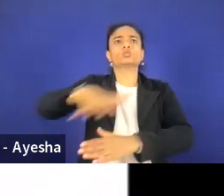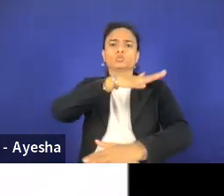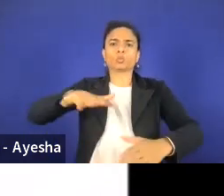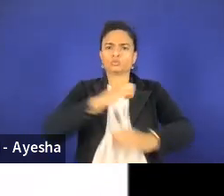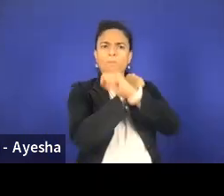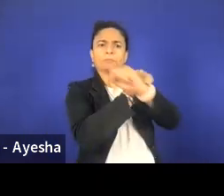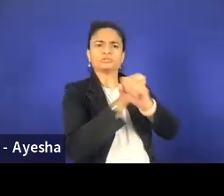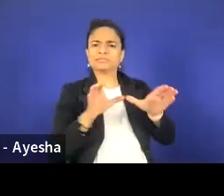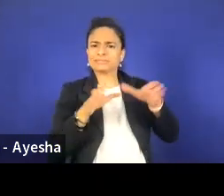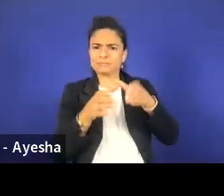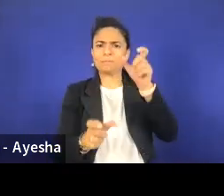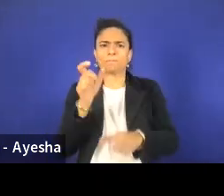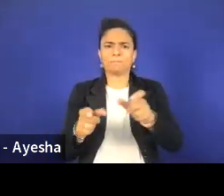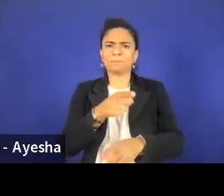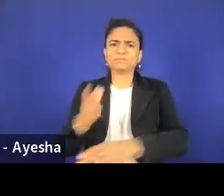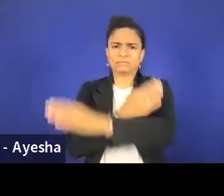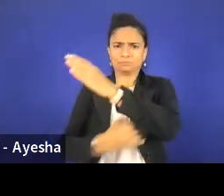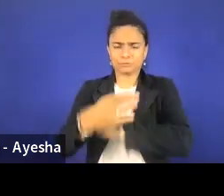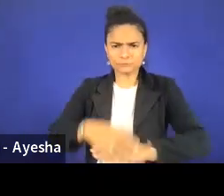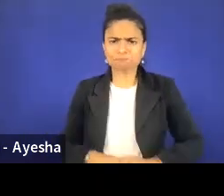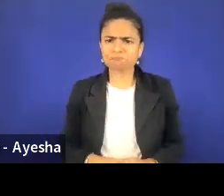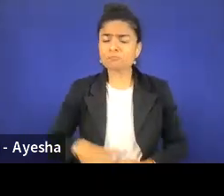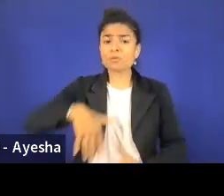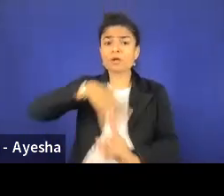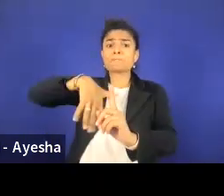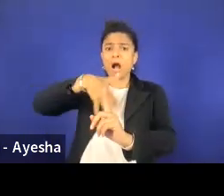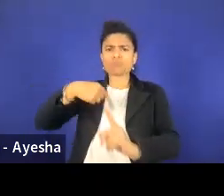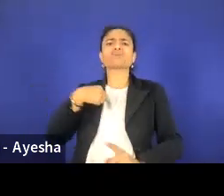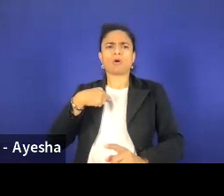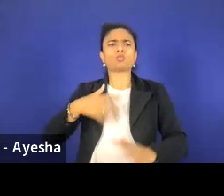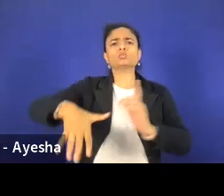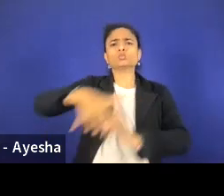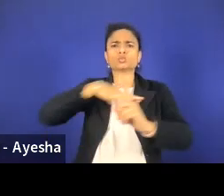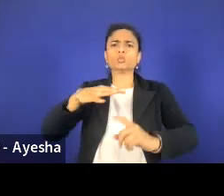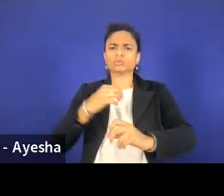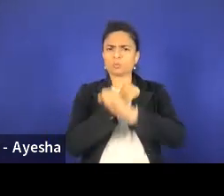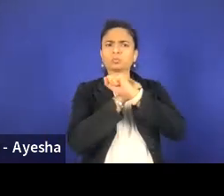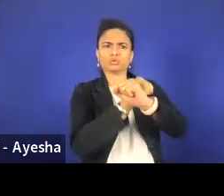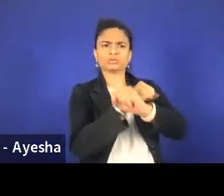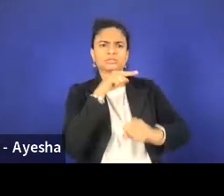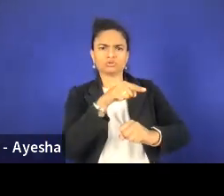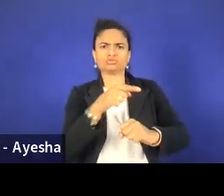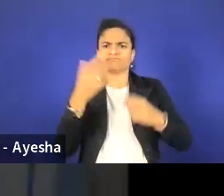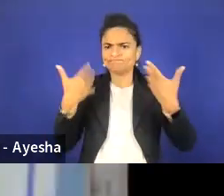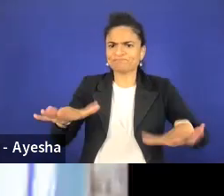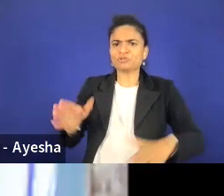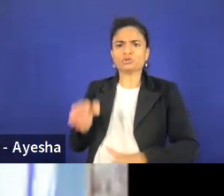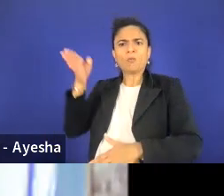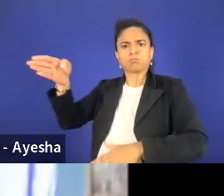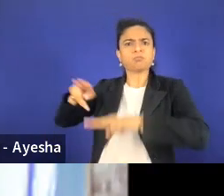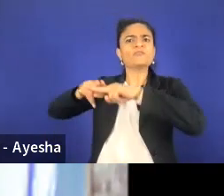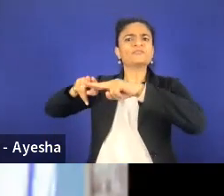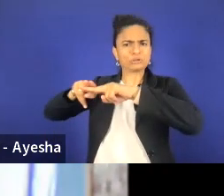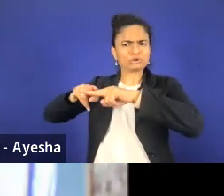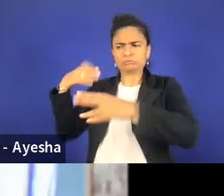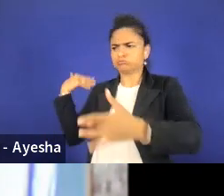decades. The original schemes were primarily to support families needing assistance and meeting the following criteria.